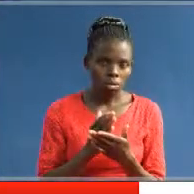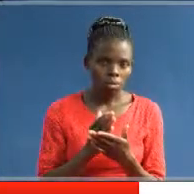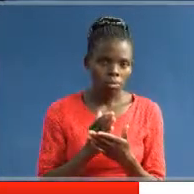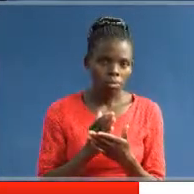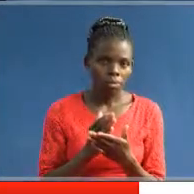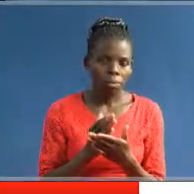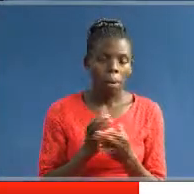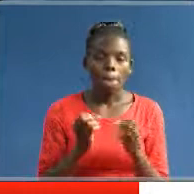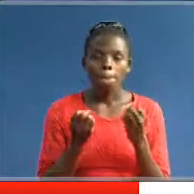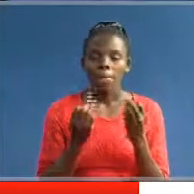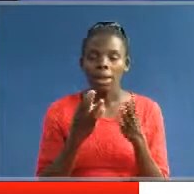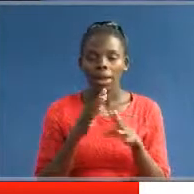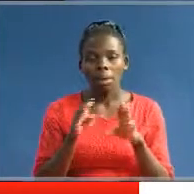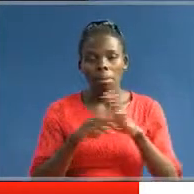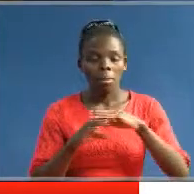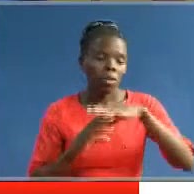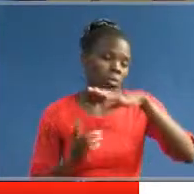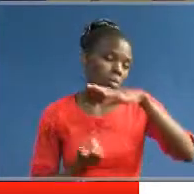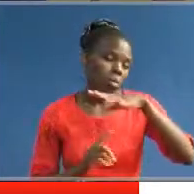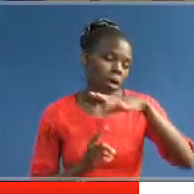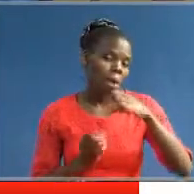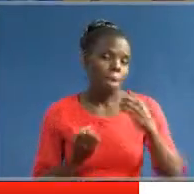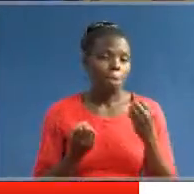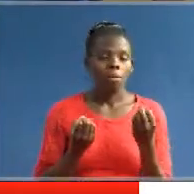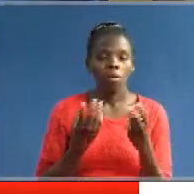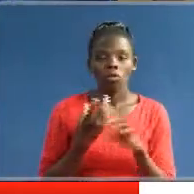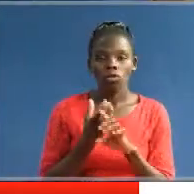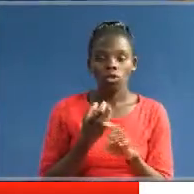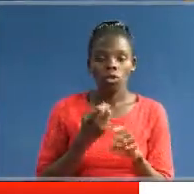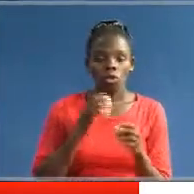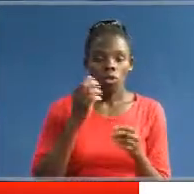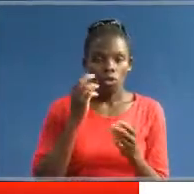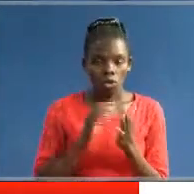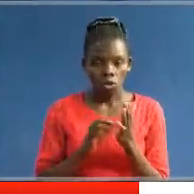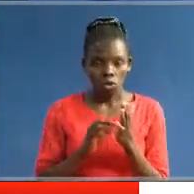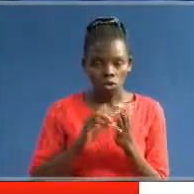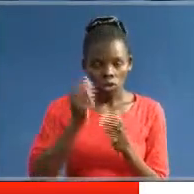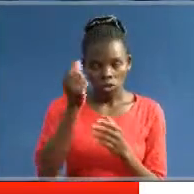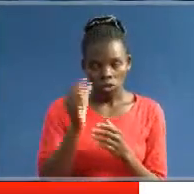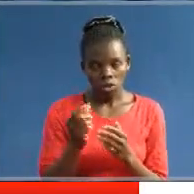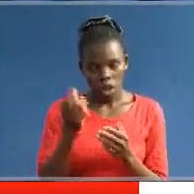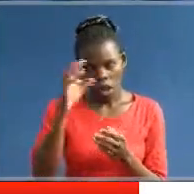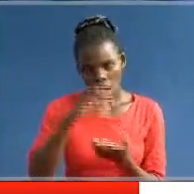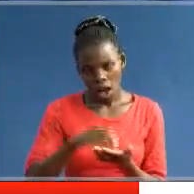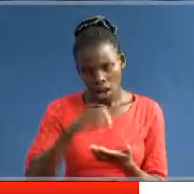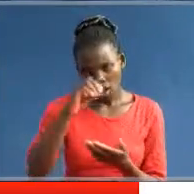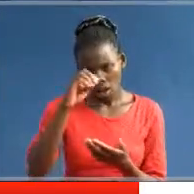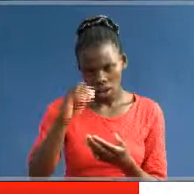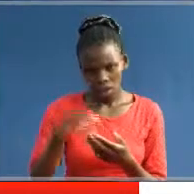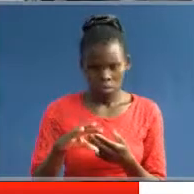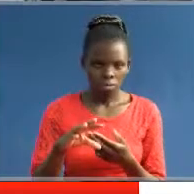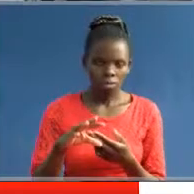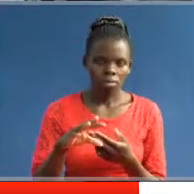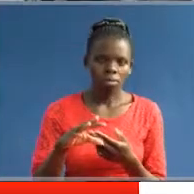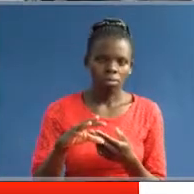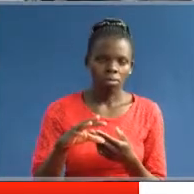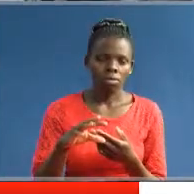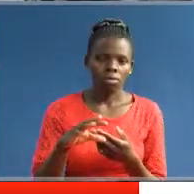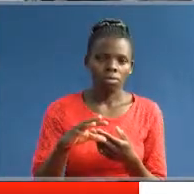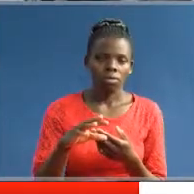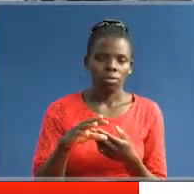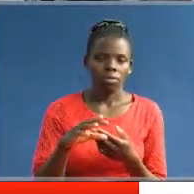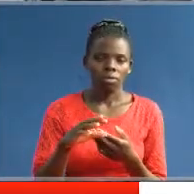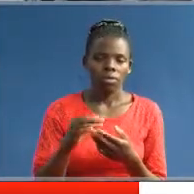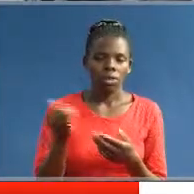that several members of parliament in the committee, a majority from the coastal region, had rejected approval of Kazungu Kambi over his